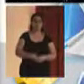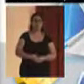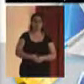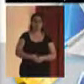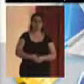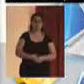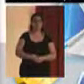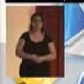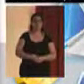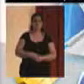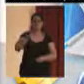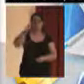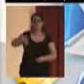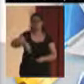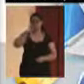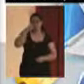Finally,